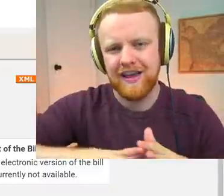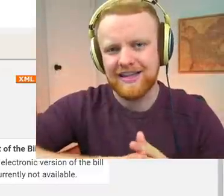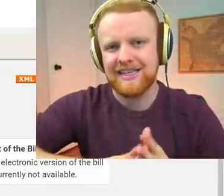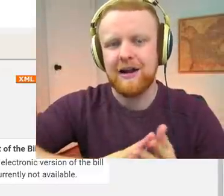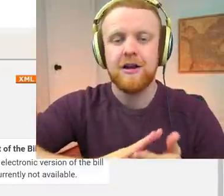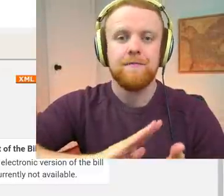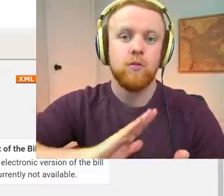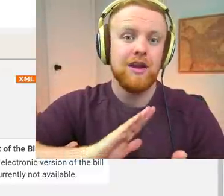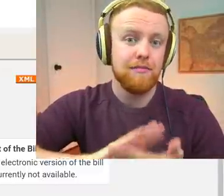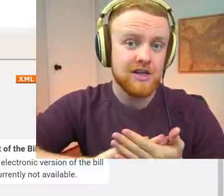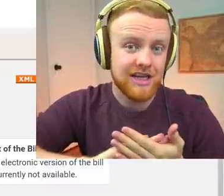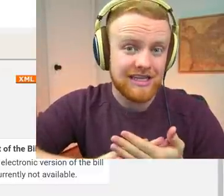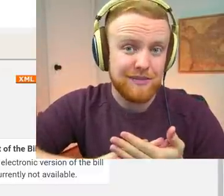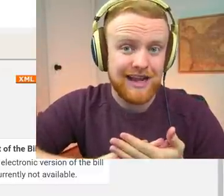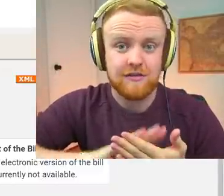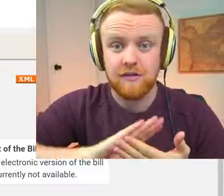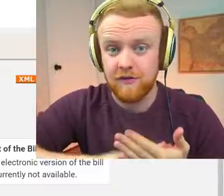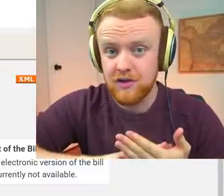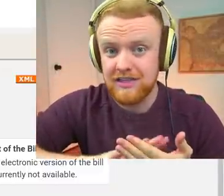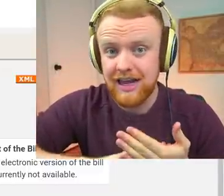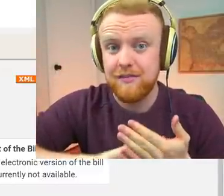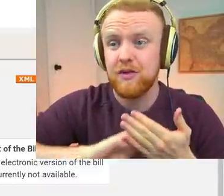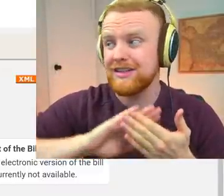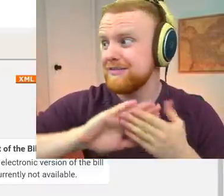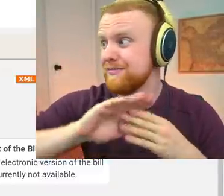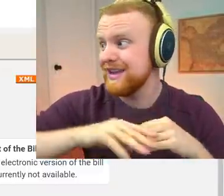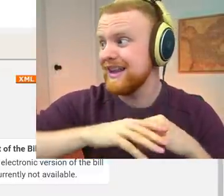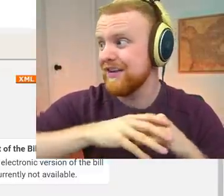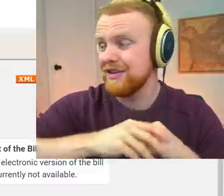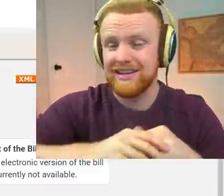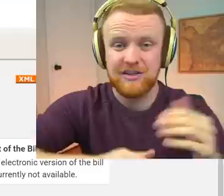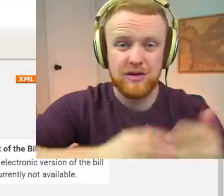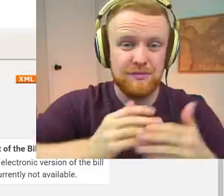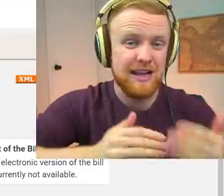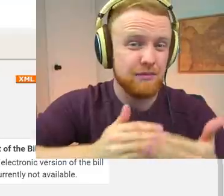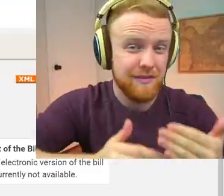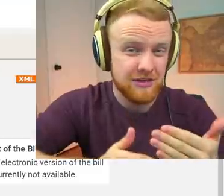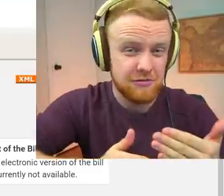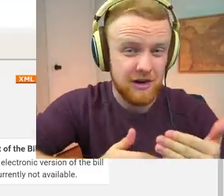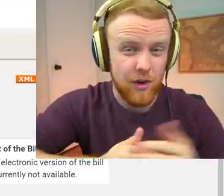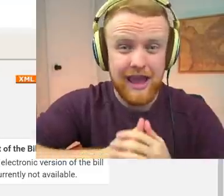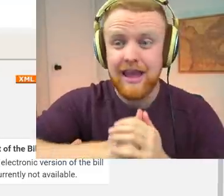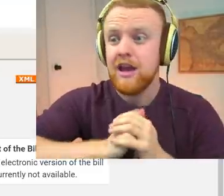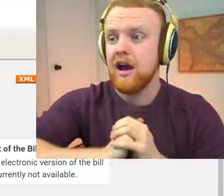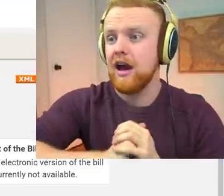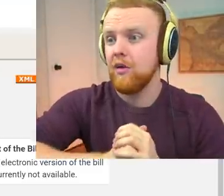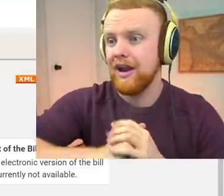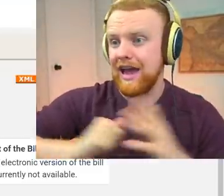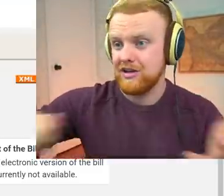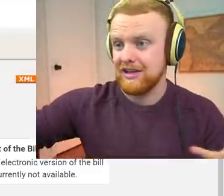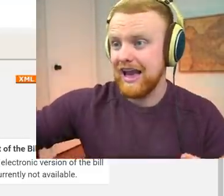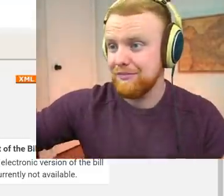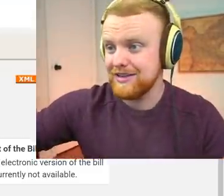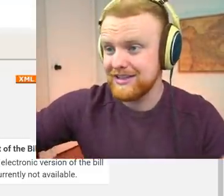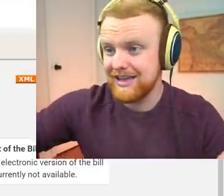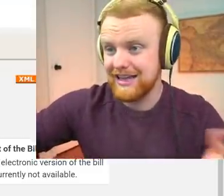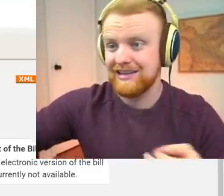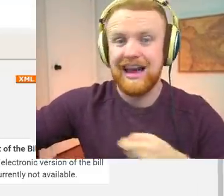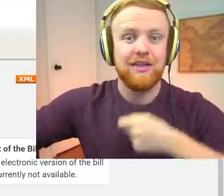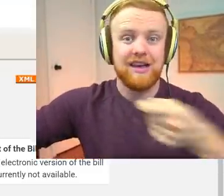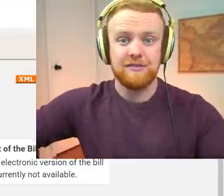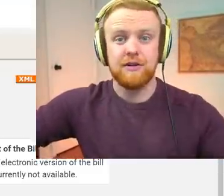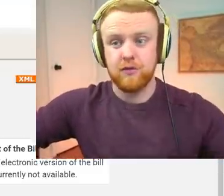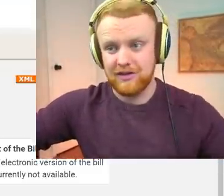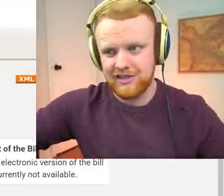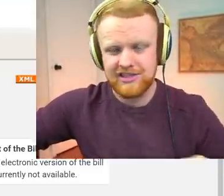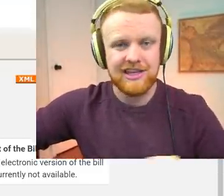initial phase. Now, when a budget gets passed for the first time, well, it doesn't mean that everything is going to be implemented right away. What actually happens is that